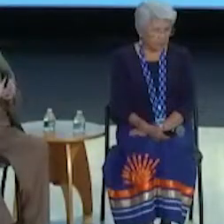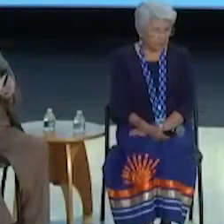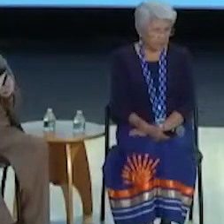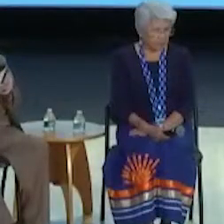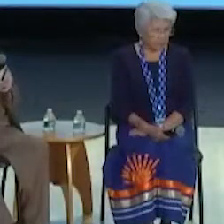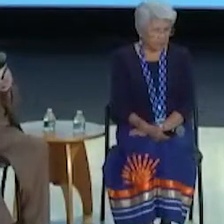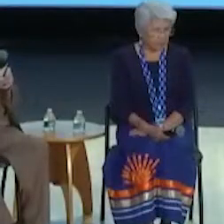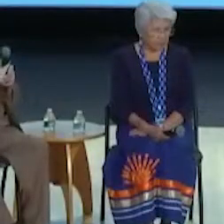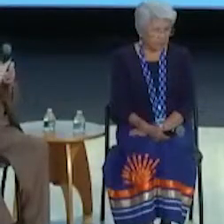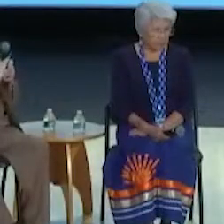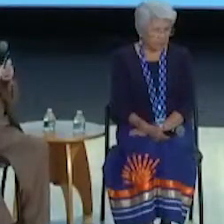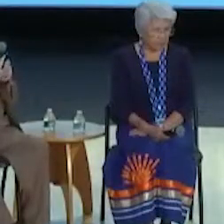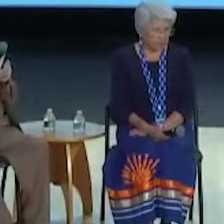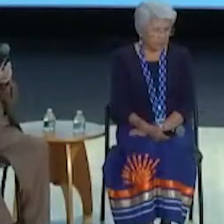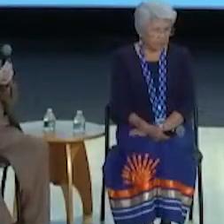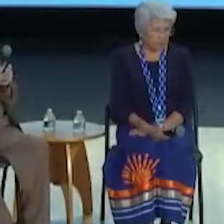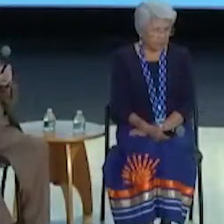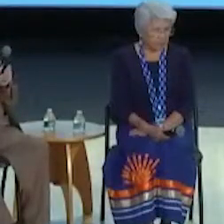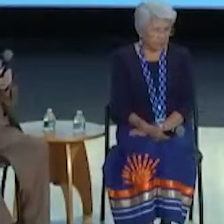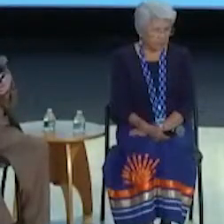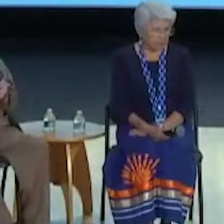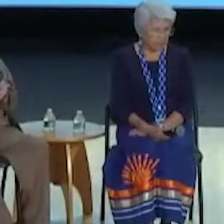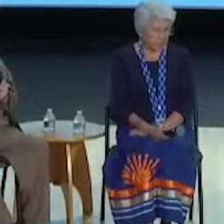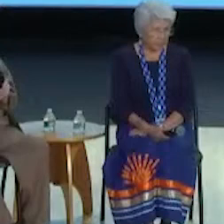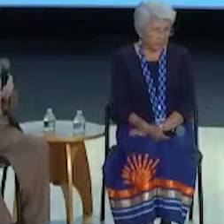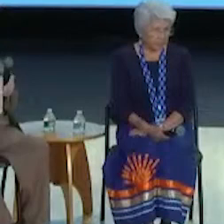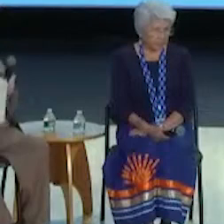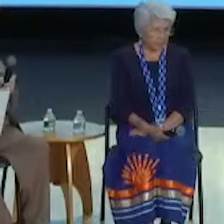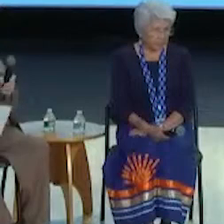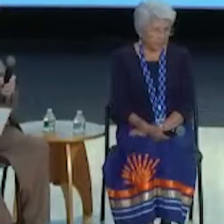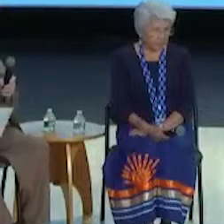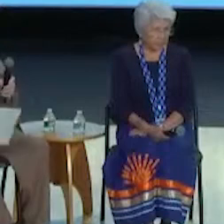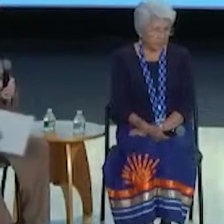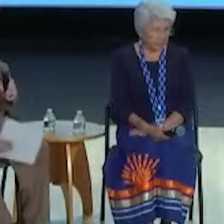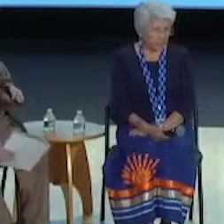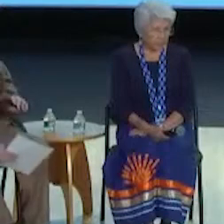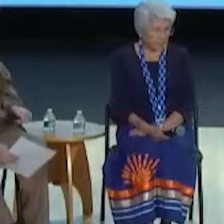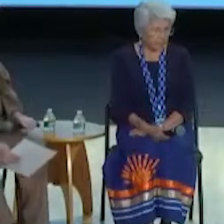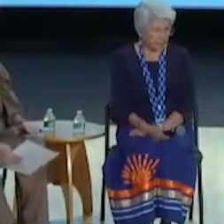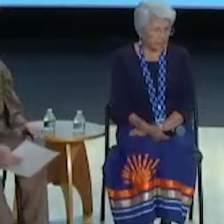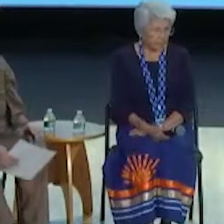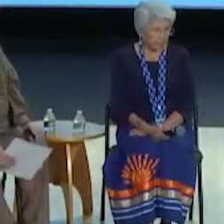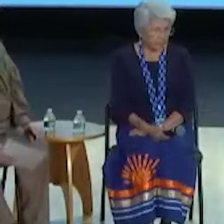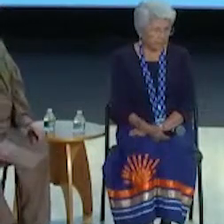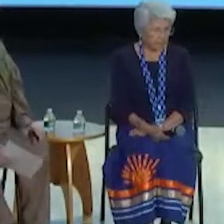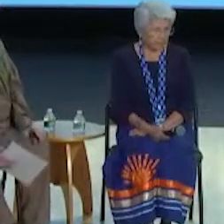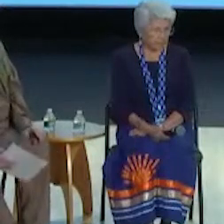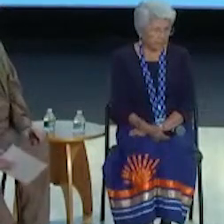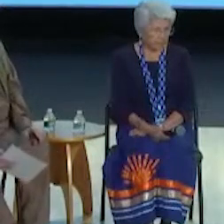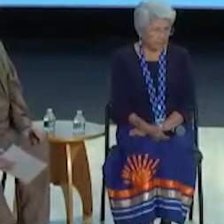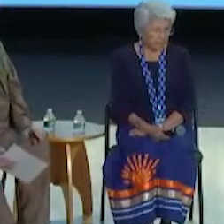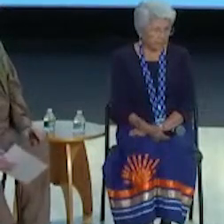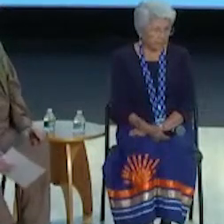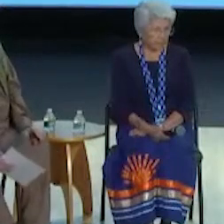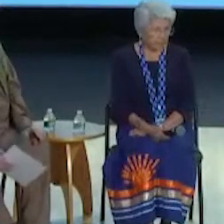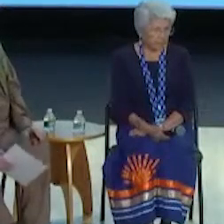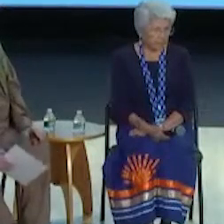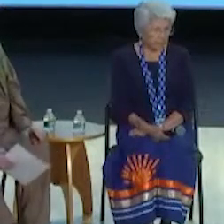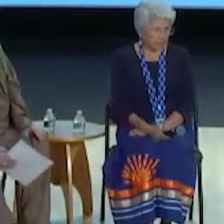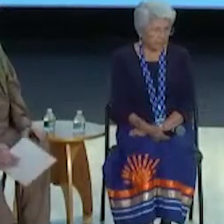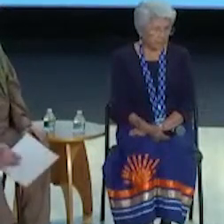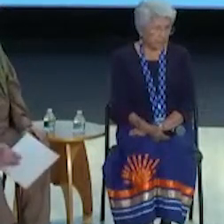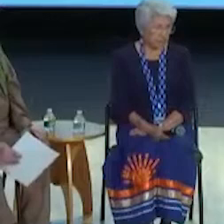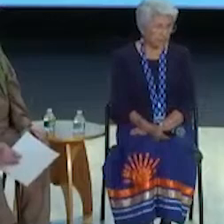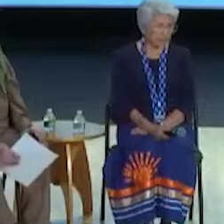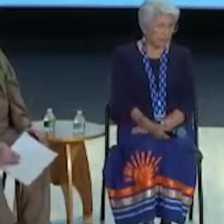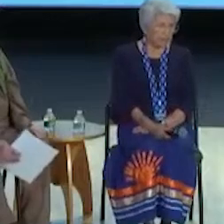Yes, so in the state where I reside, of Oklahoma, one of the largest industries is the oil and gas